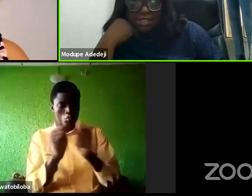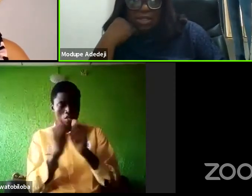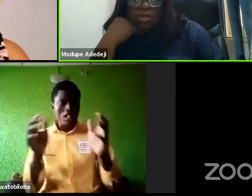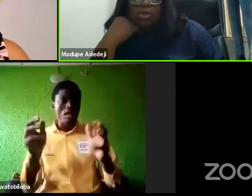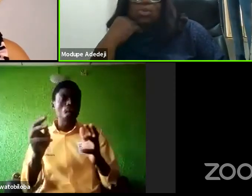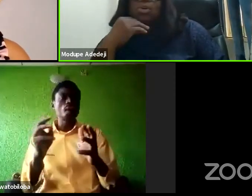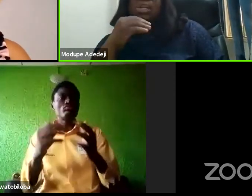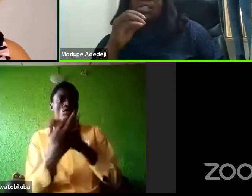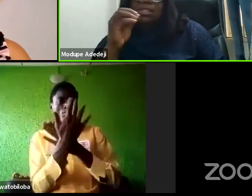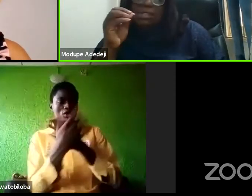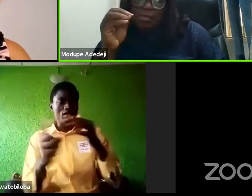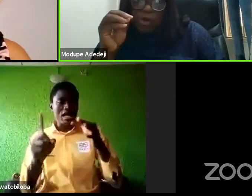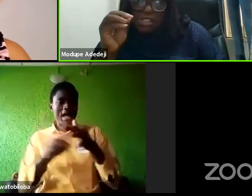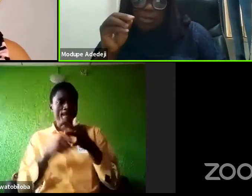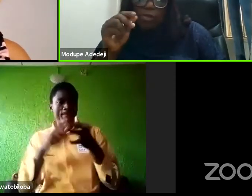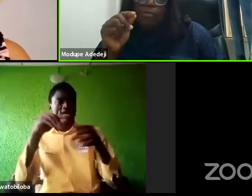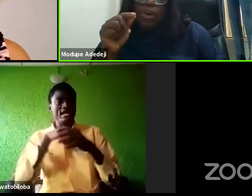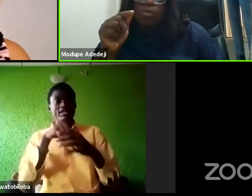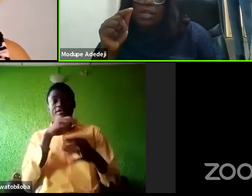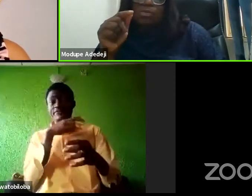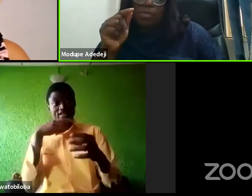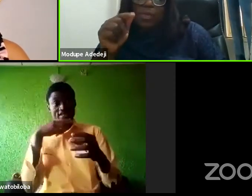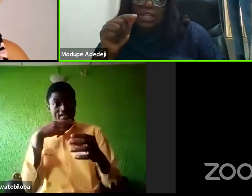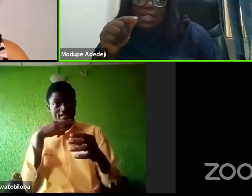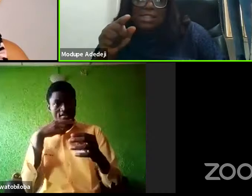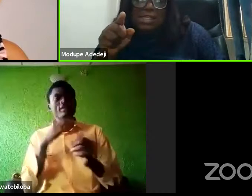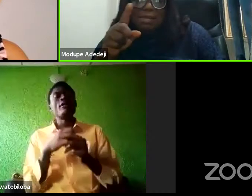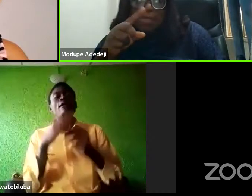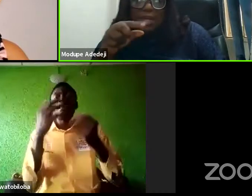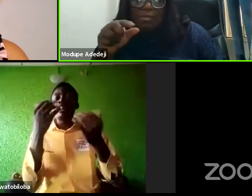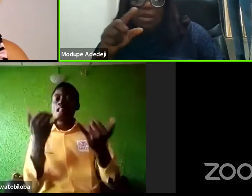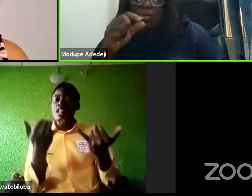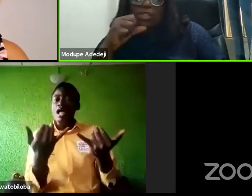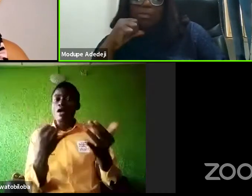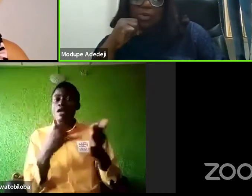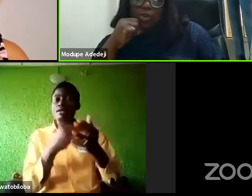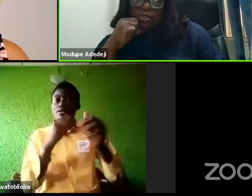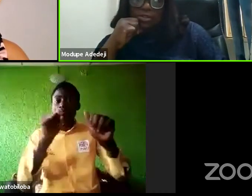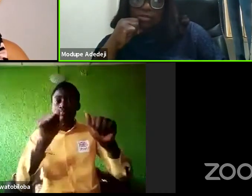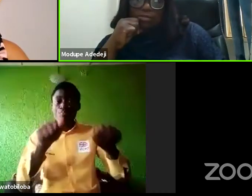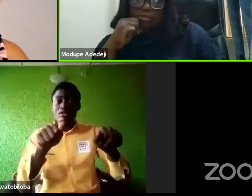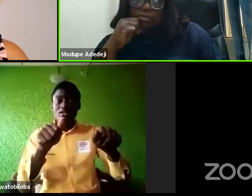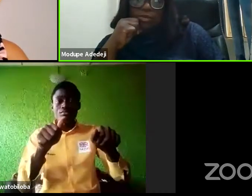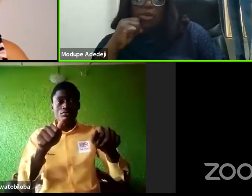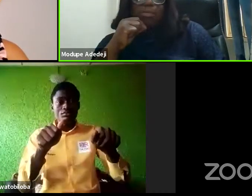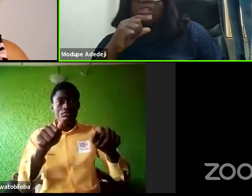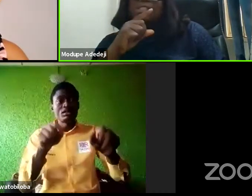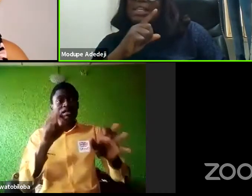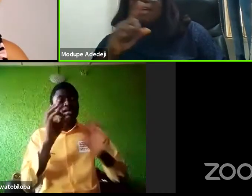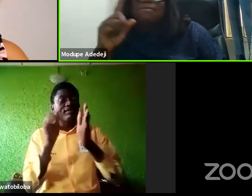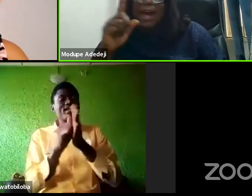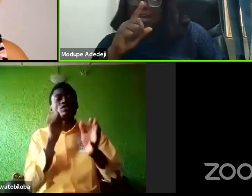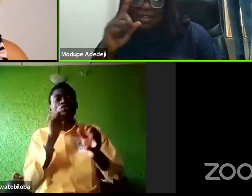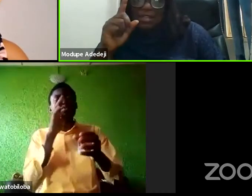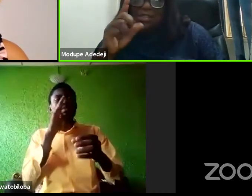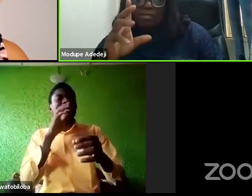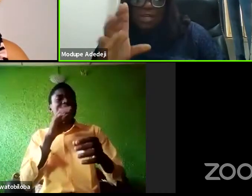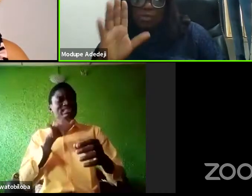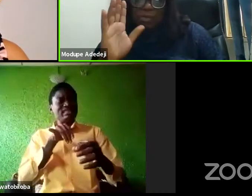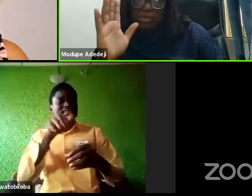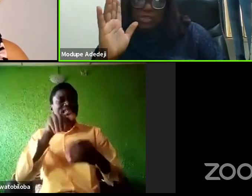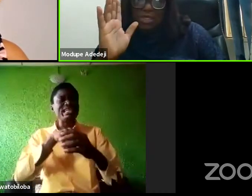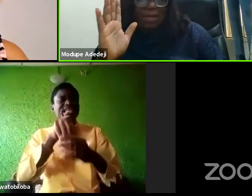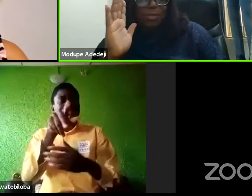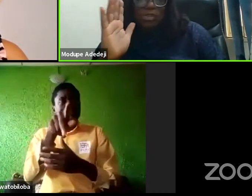after that. So it is possible for a woman to be pregnant in the perimenopausal period, but never